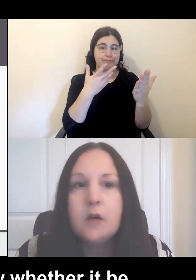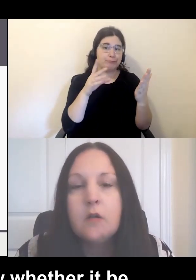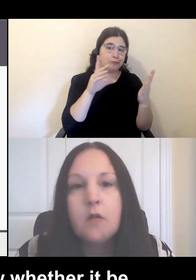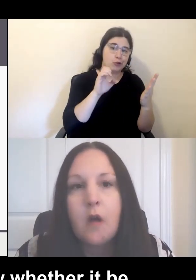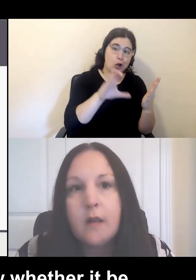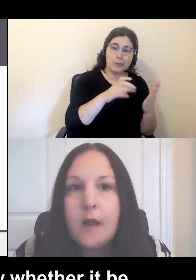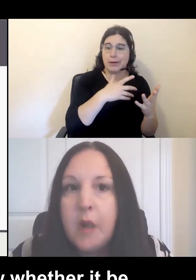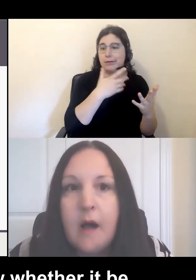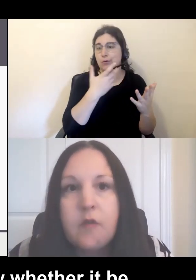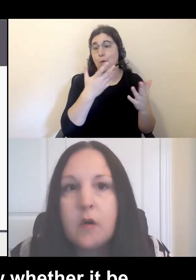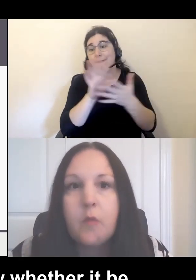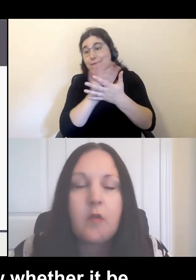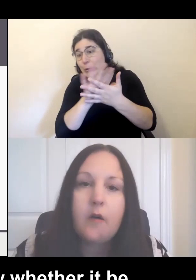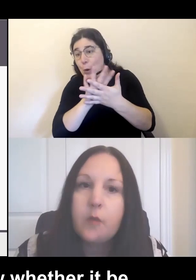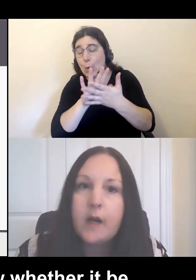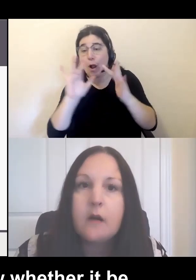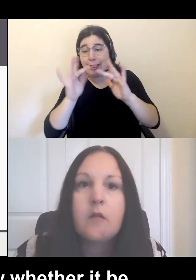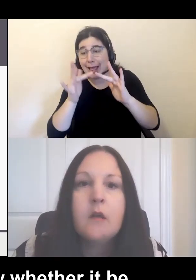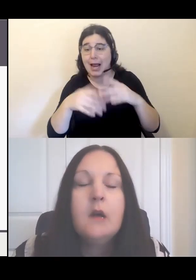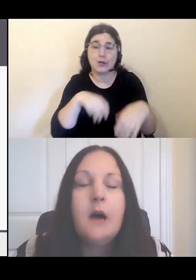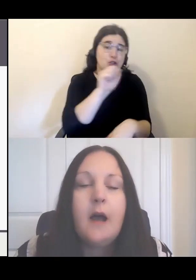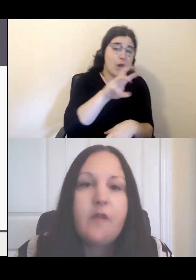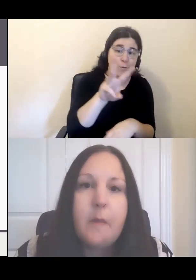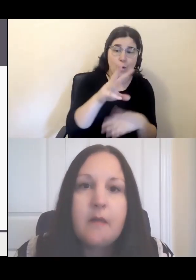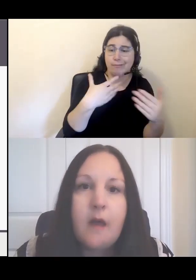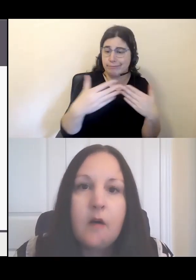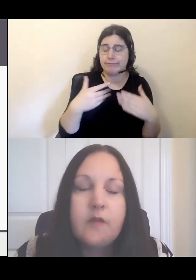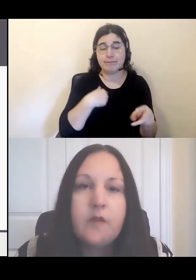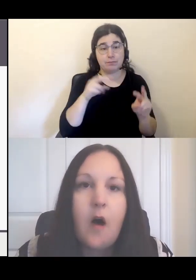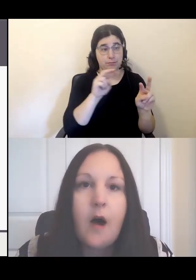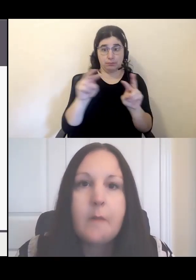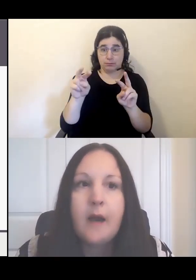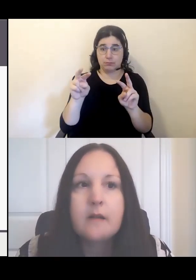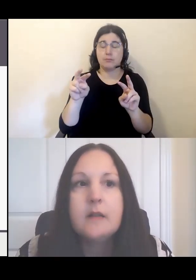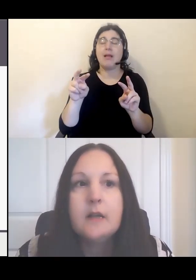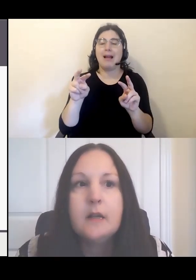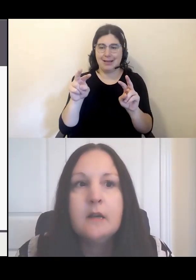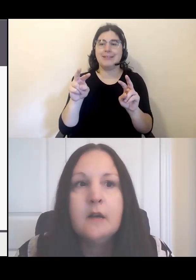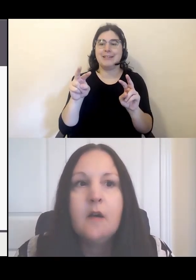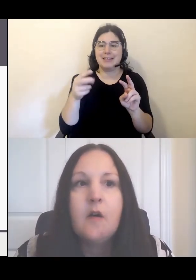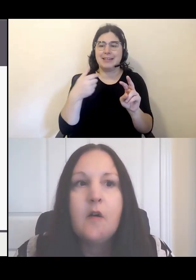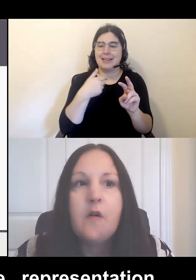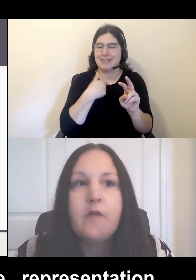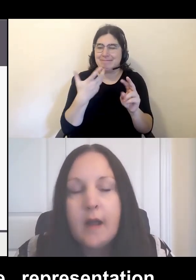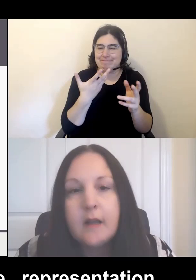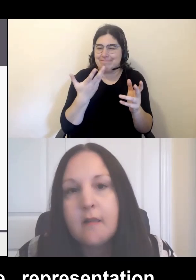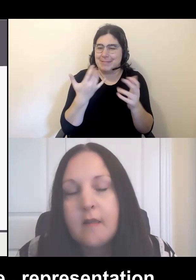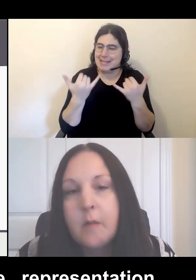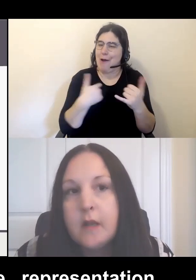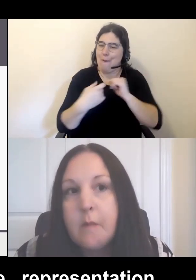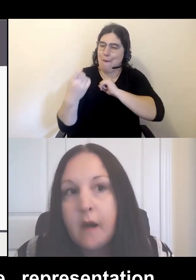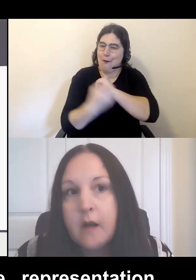or videos, online platforms, softwares, I find myself automatically